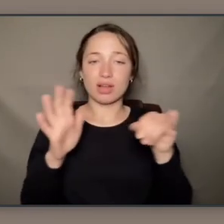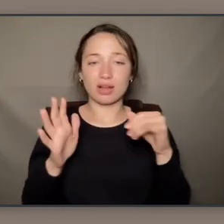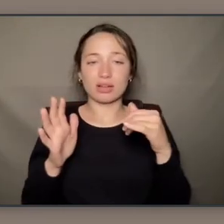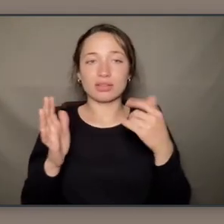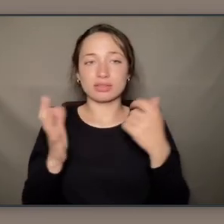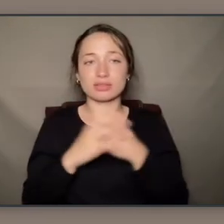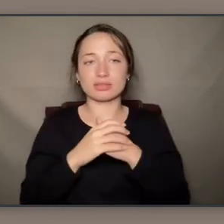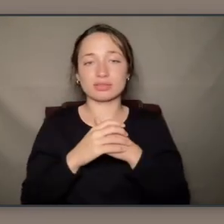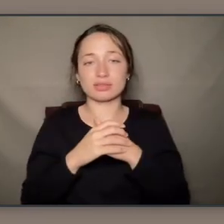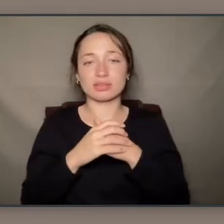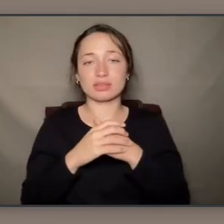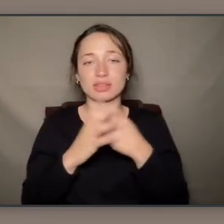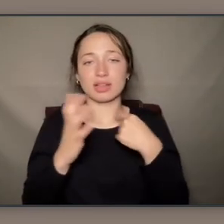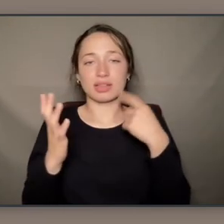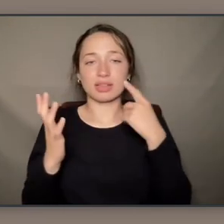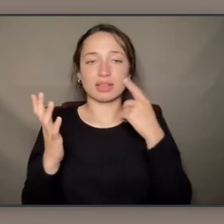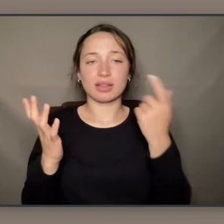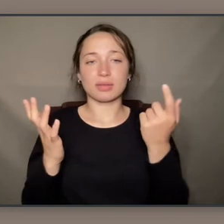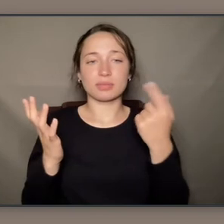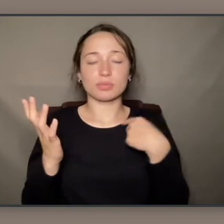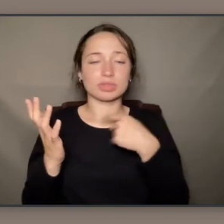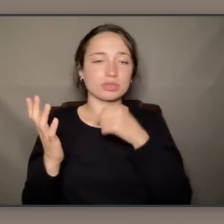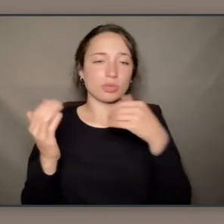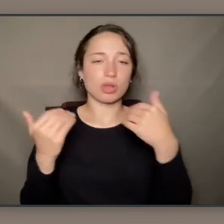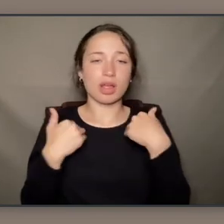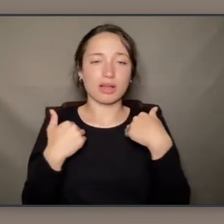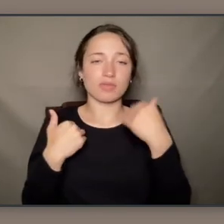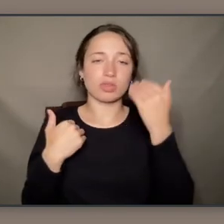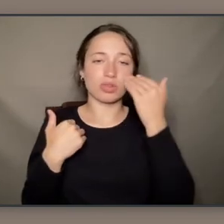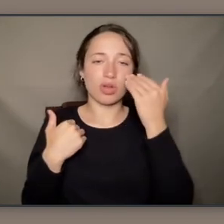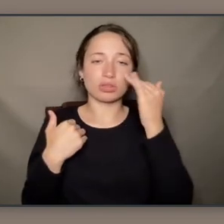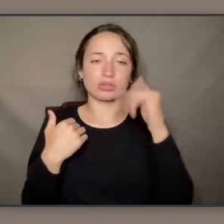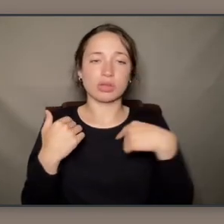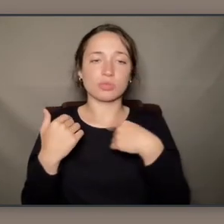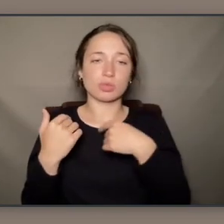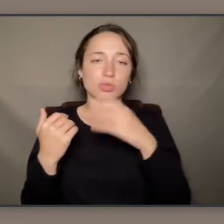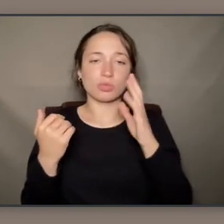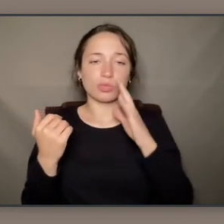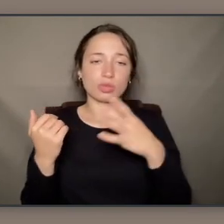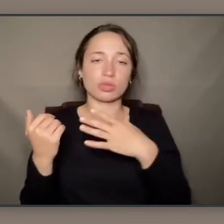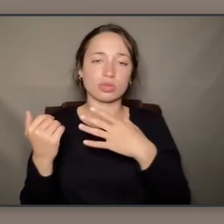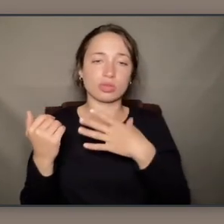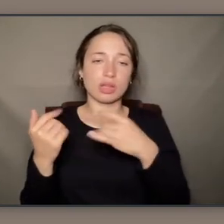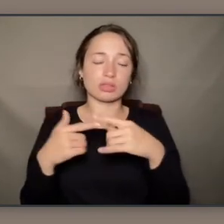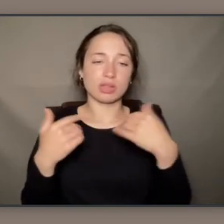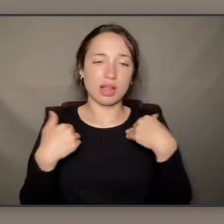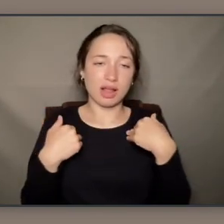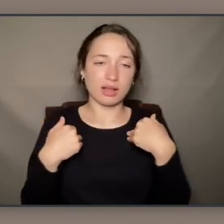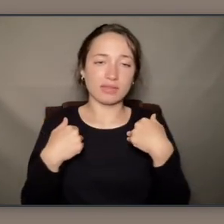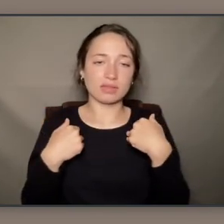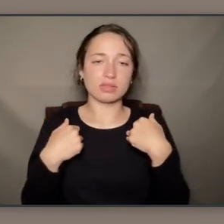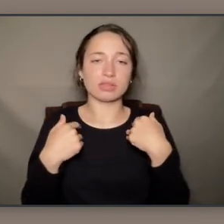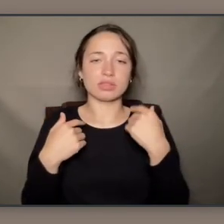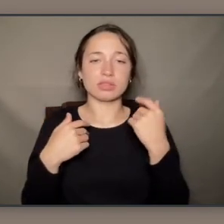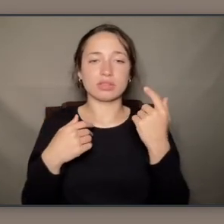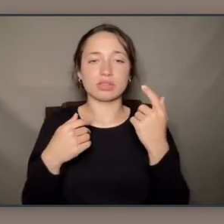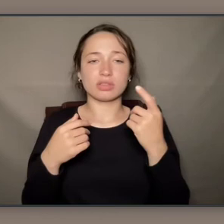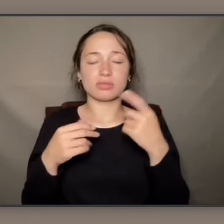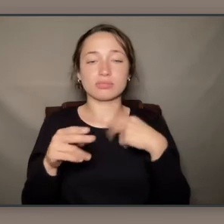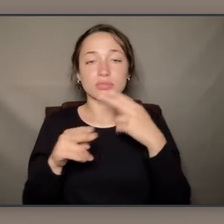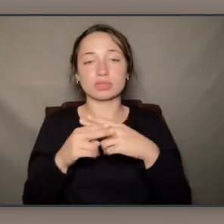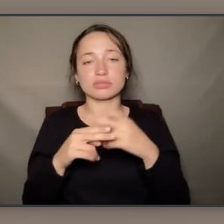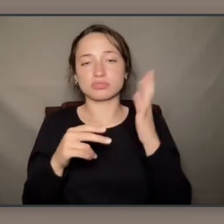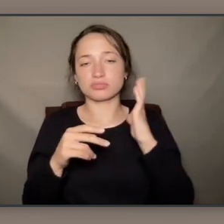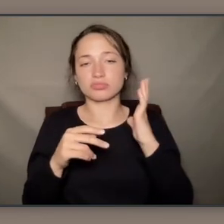think that that we don't have the knowledge that we would like to have, as I mentioned